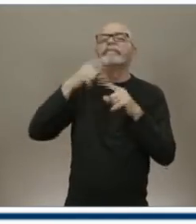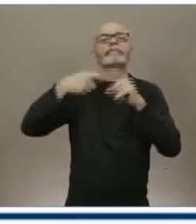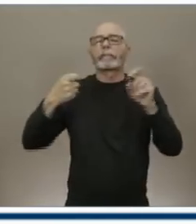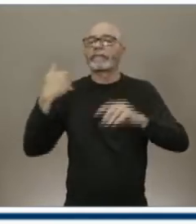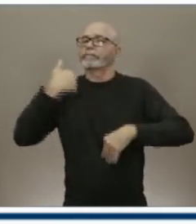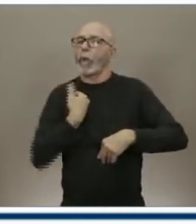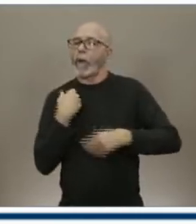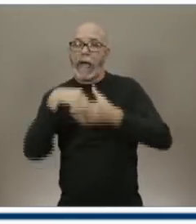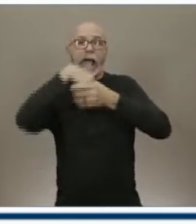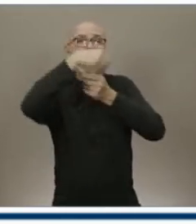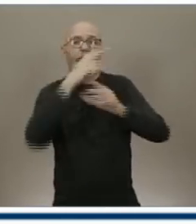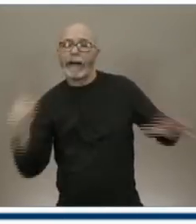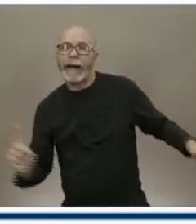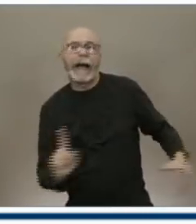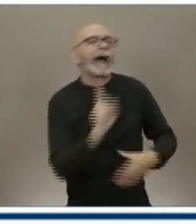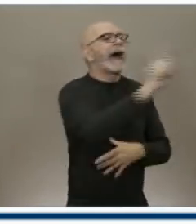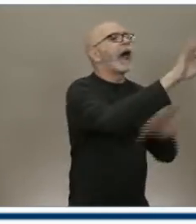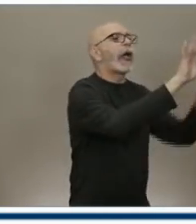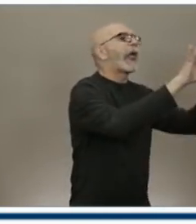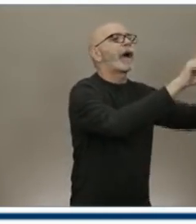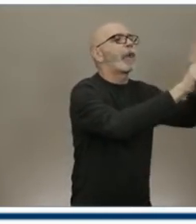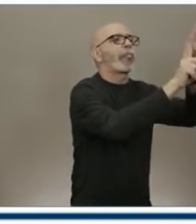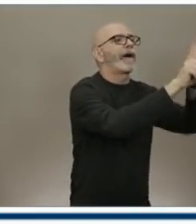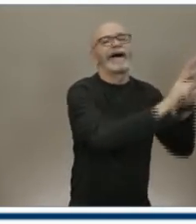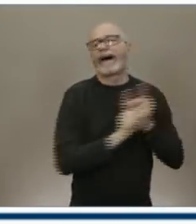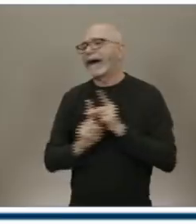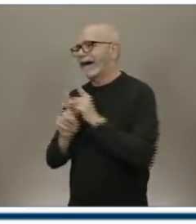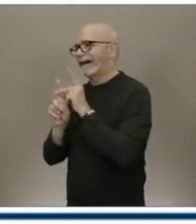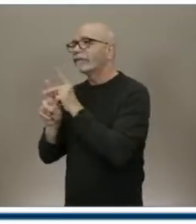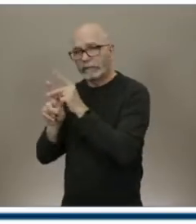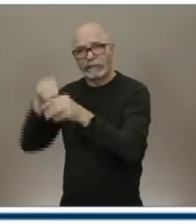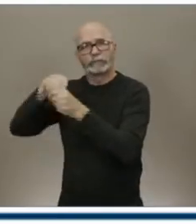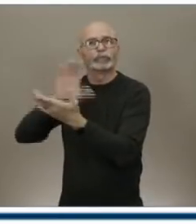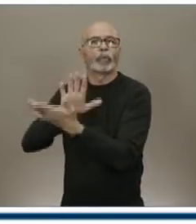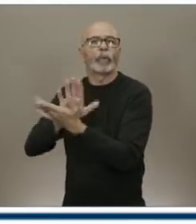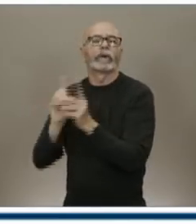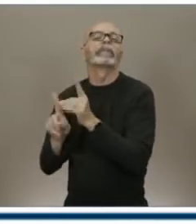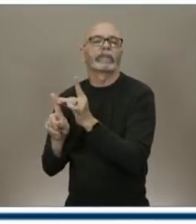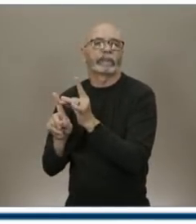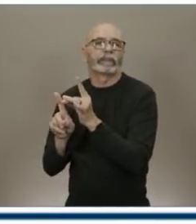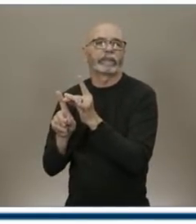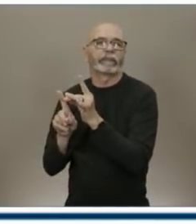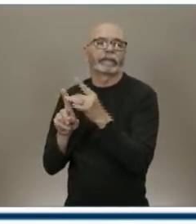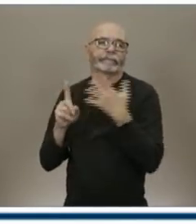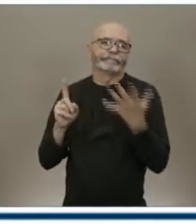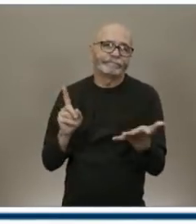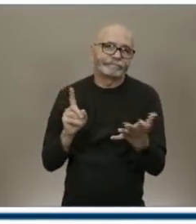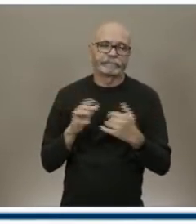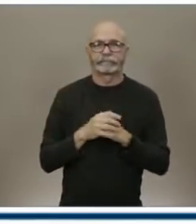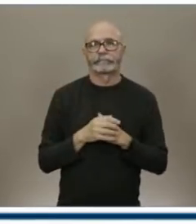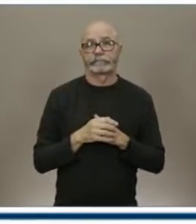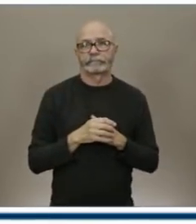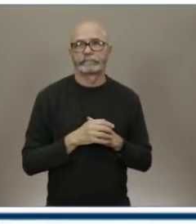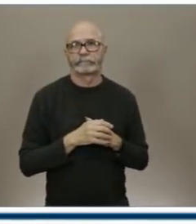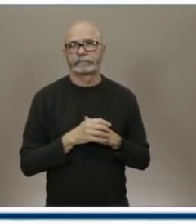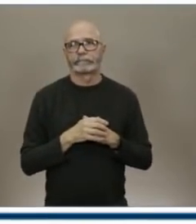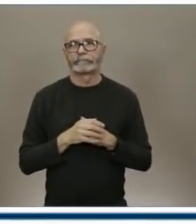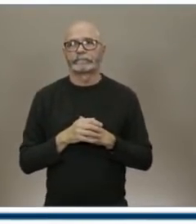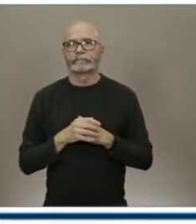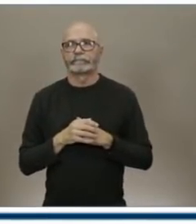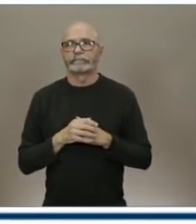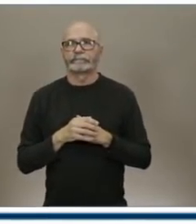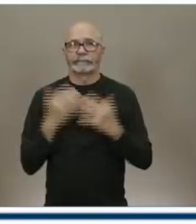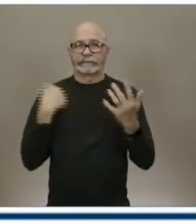happen to be infectious at some point early on in their infection, often when they're asymptomatic, in the school. As soon as we identify